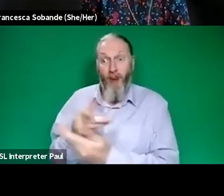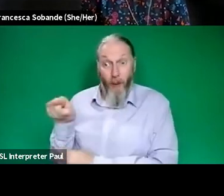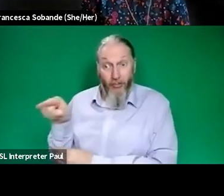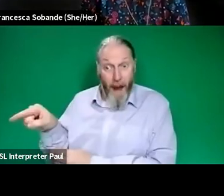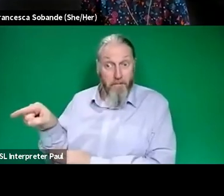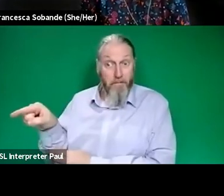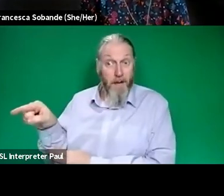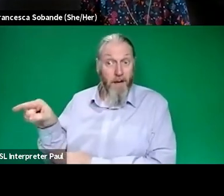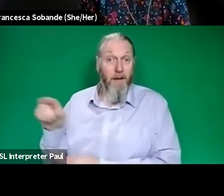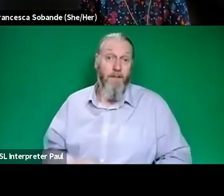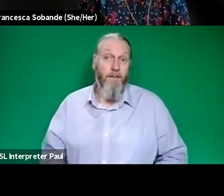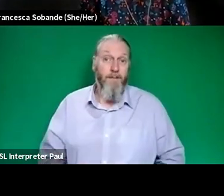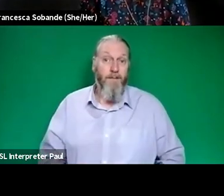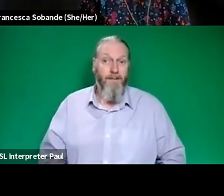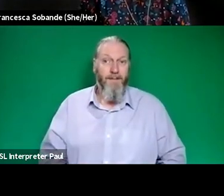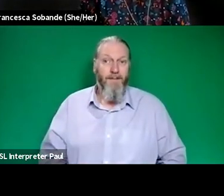Keith.